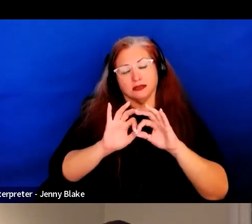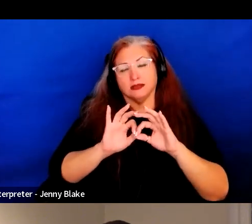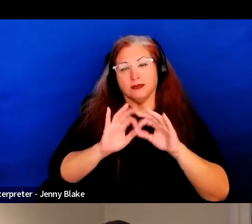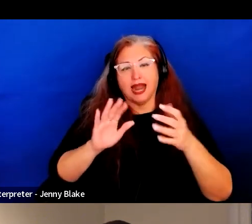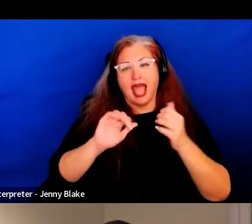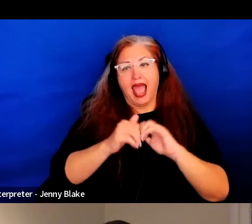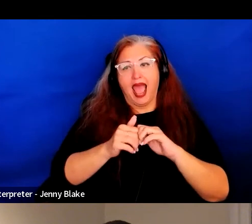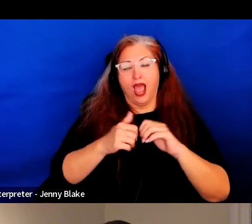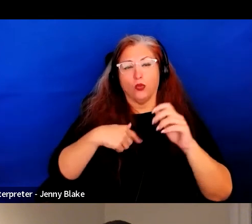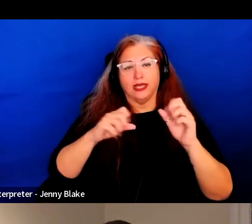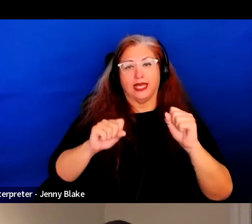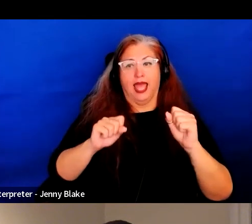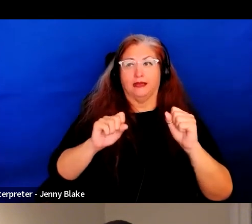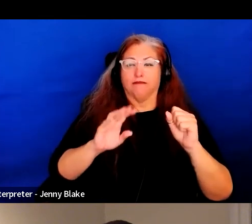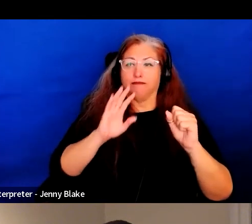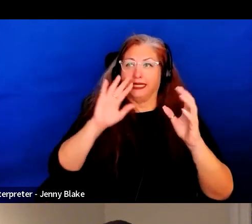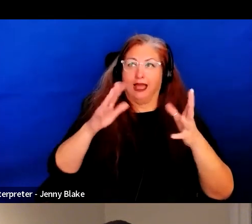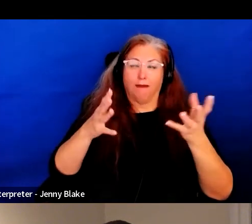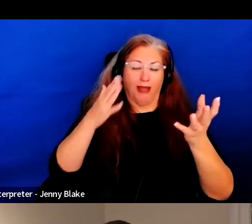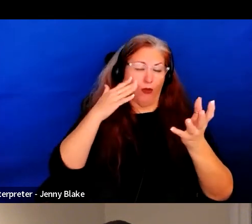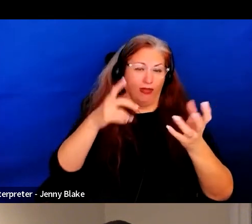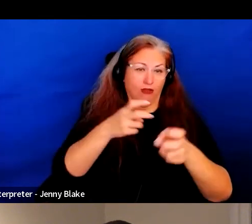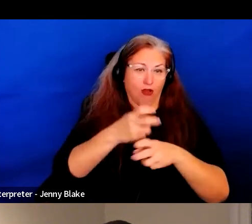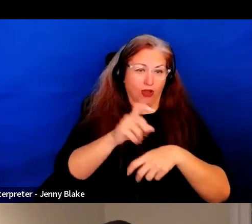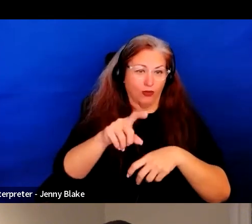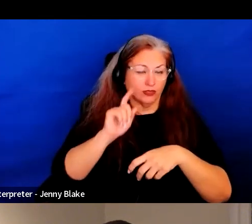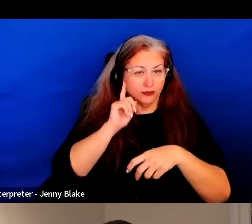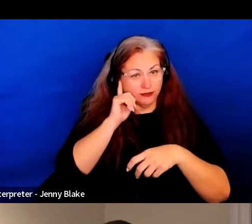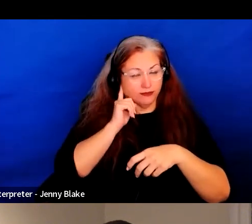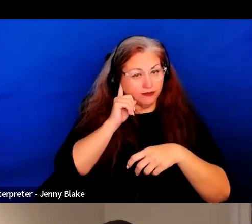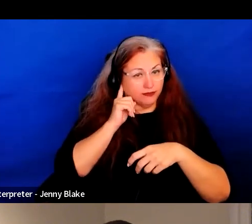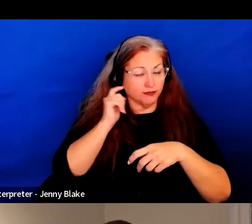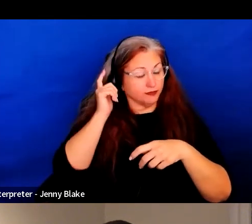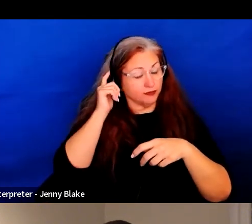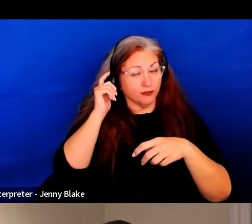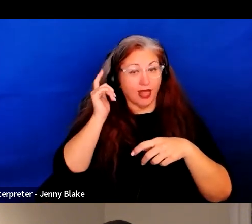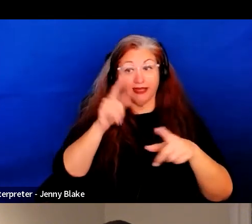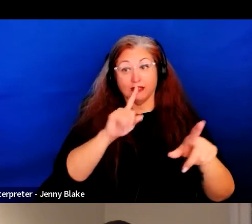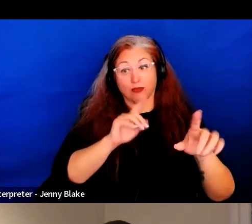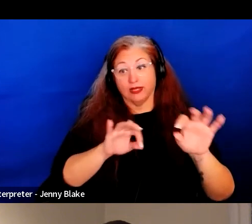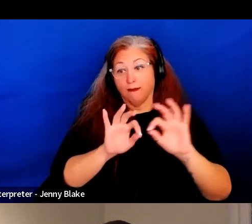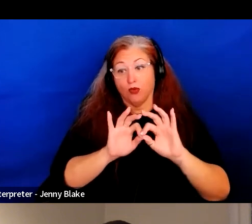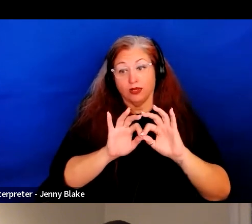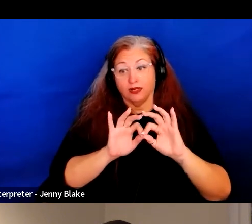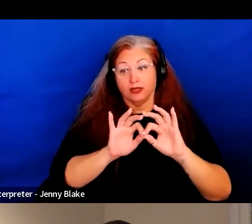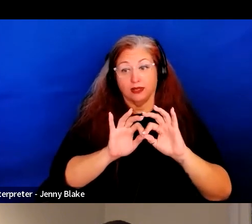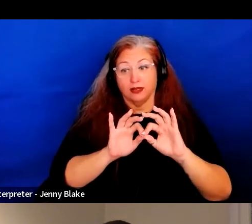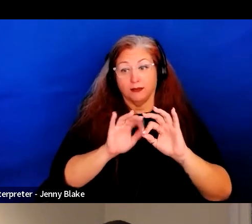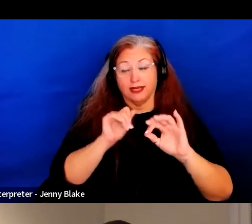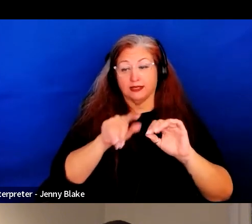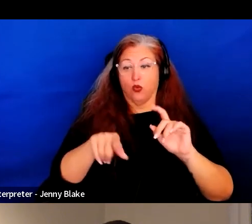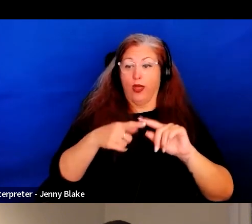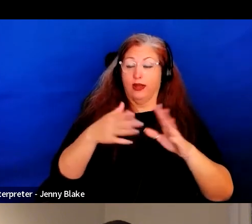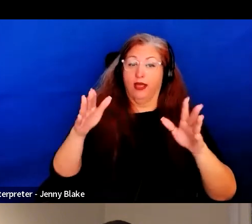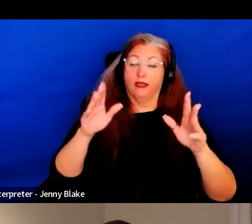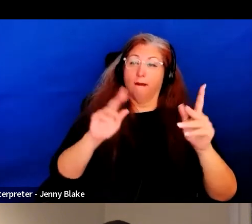raise voices worth, I don't know, that's a difficult question. I think that's really important, because I think when the public